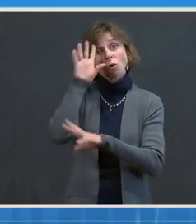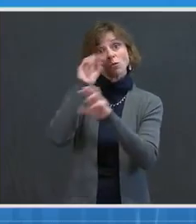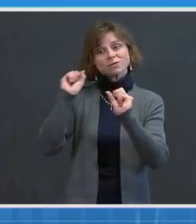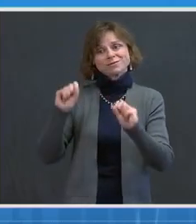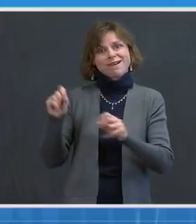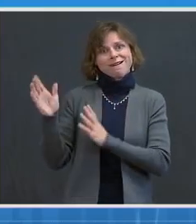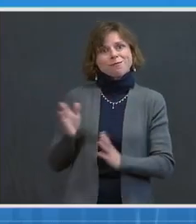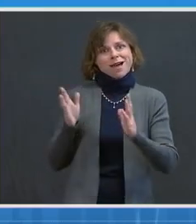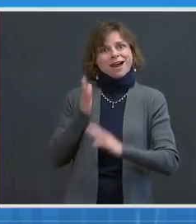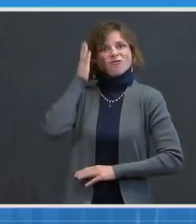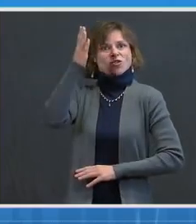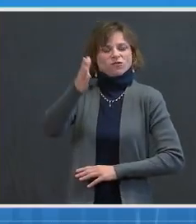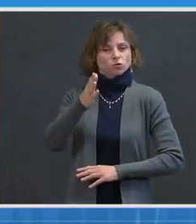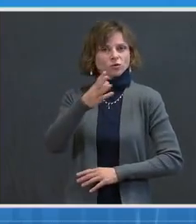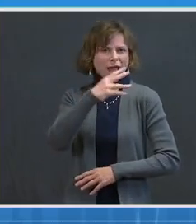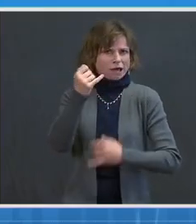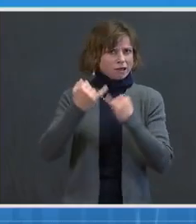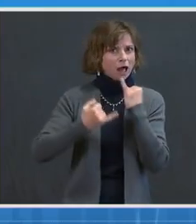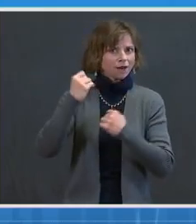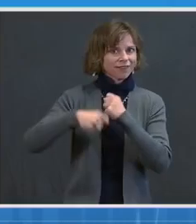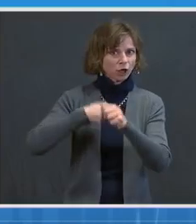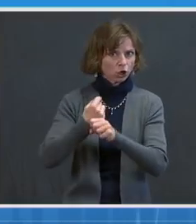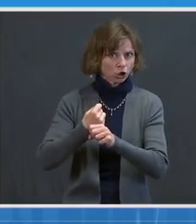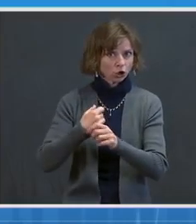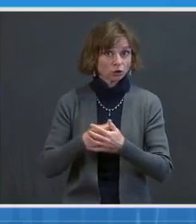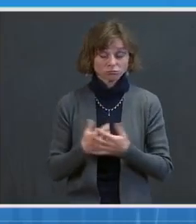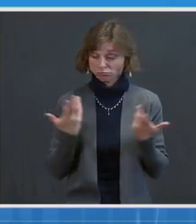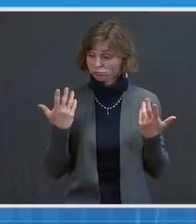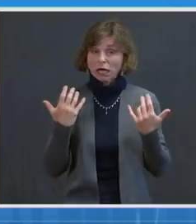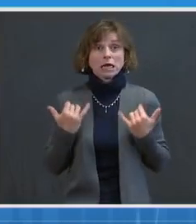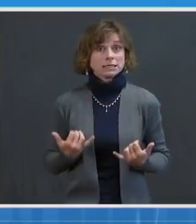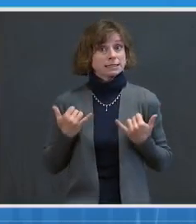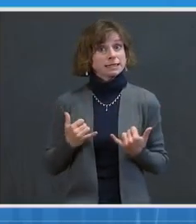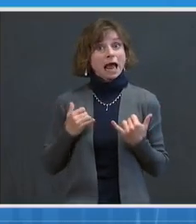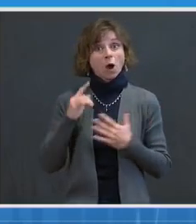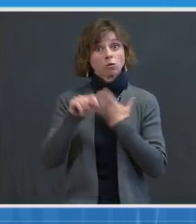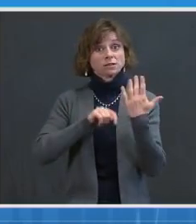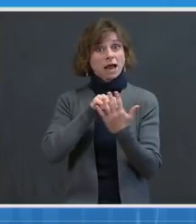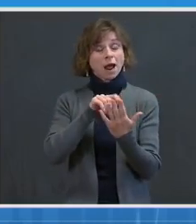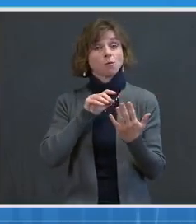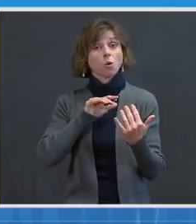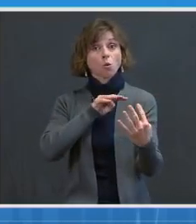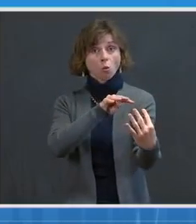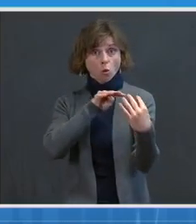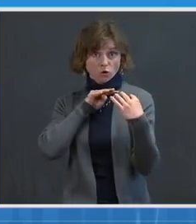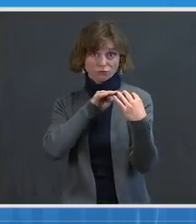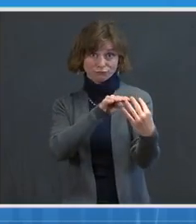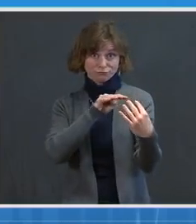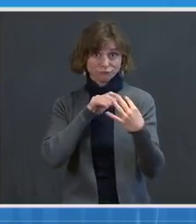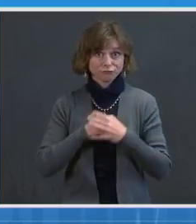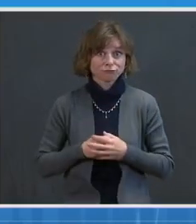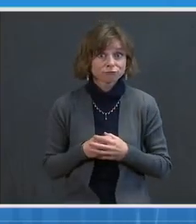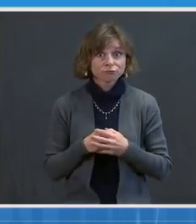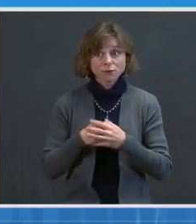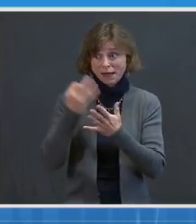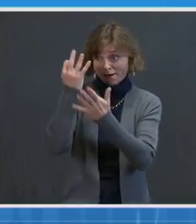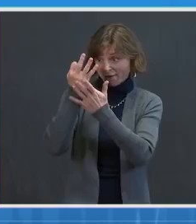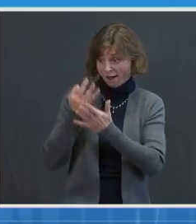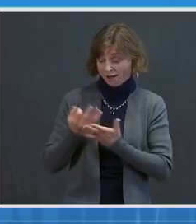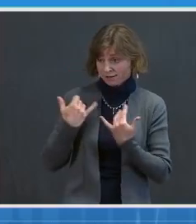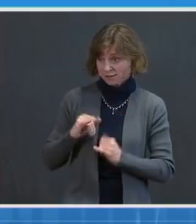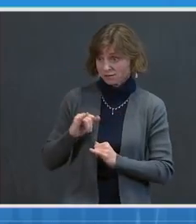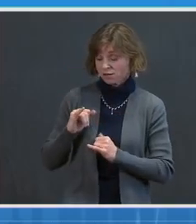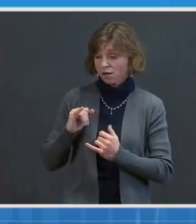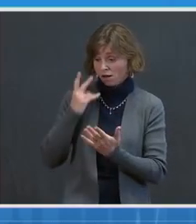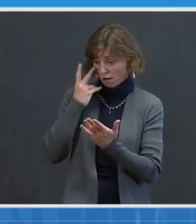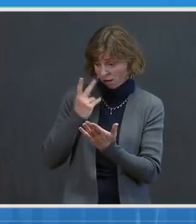part of the year. This is wartime, and as facts still emerge, it gives us maximum